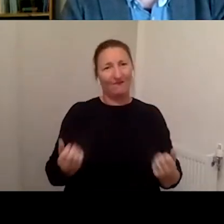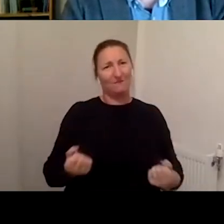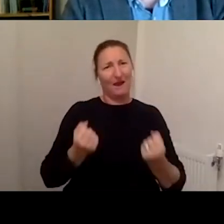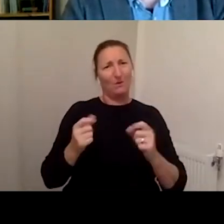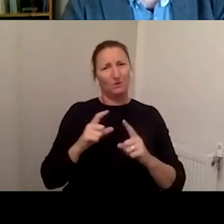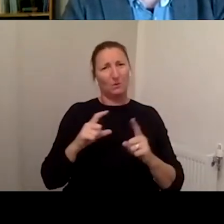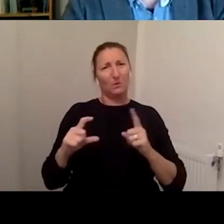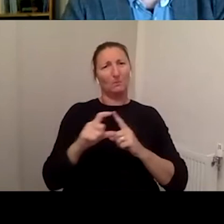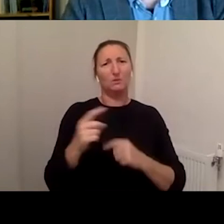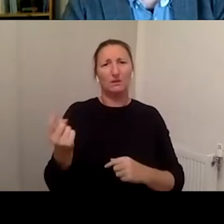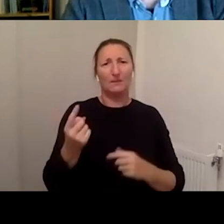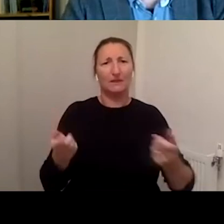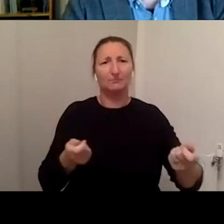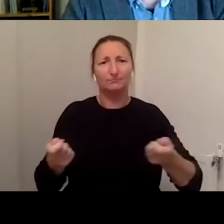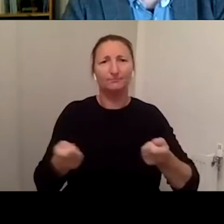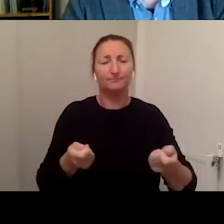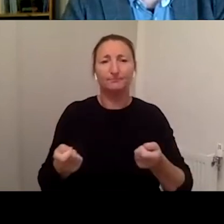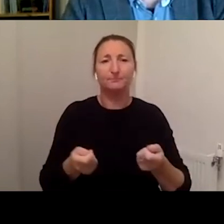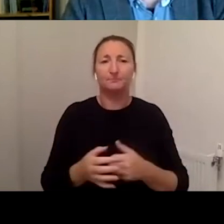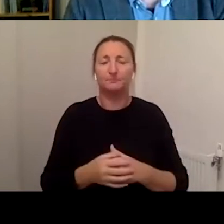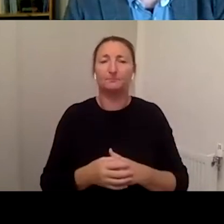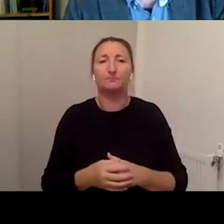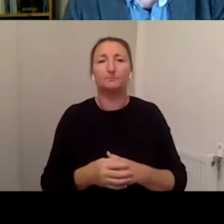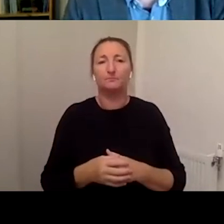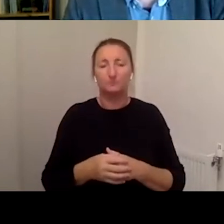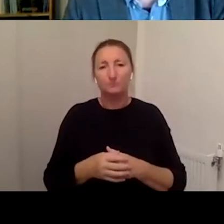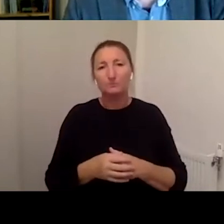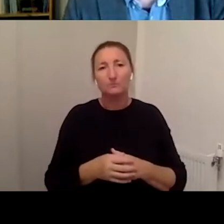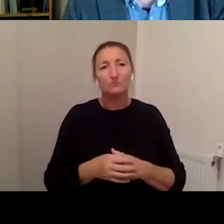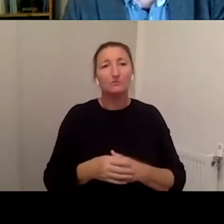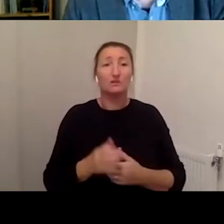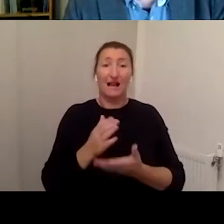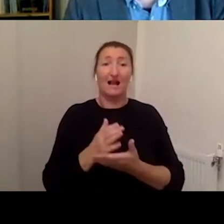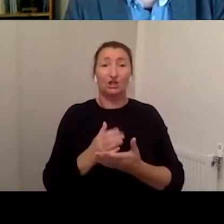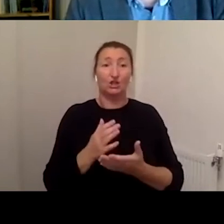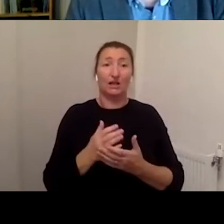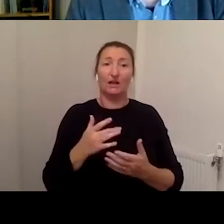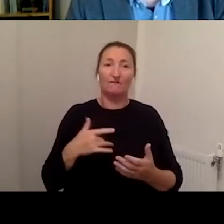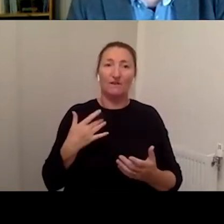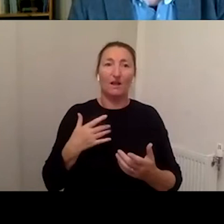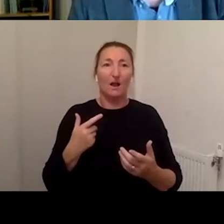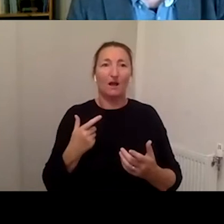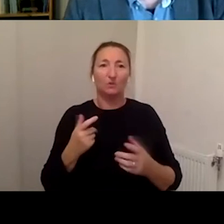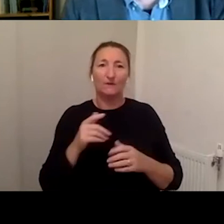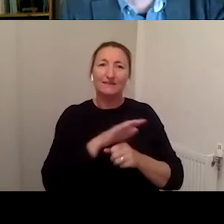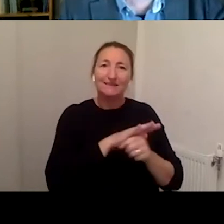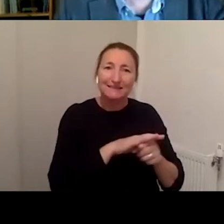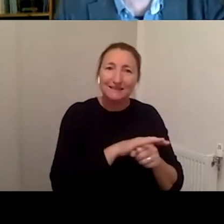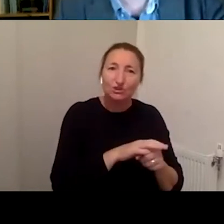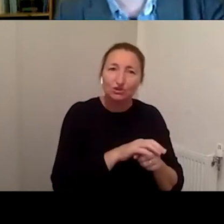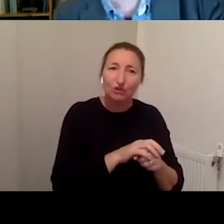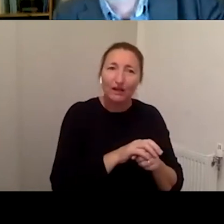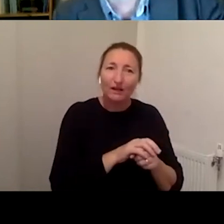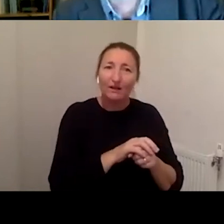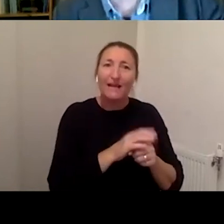So since then, what we've done is we've, and Dirk mentioned this, we've actually embraced district heating, because look, if we could sell power, can we not